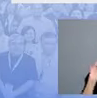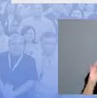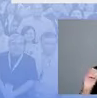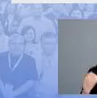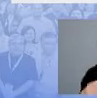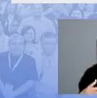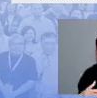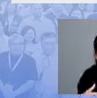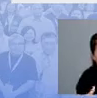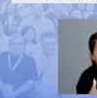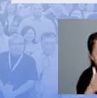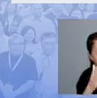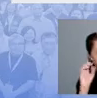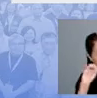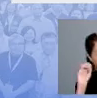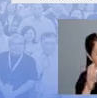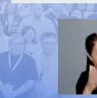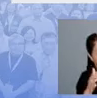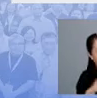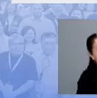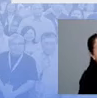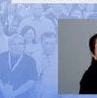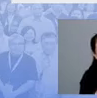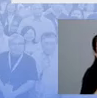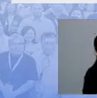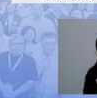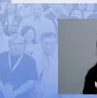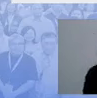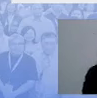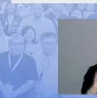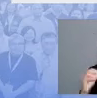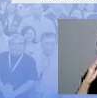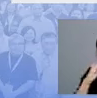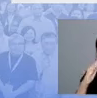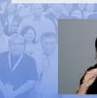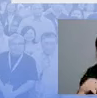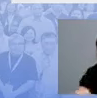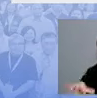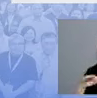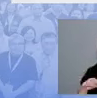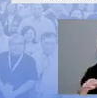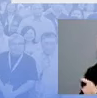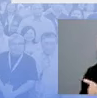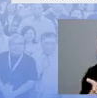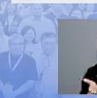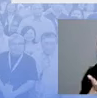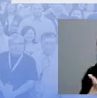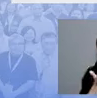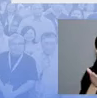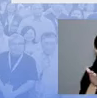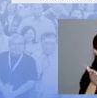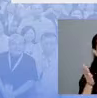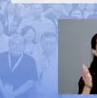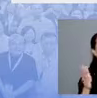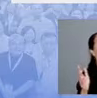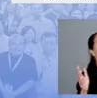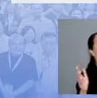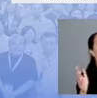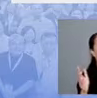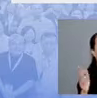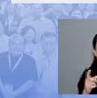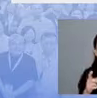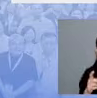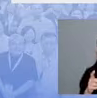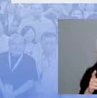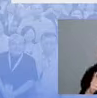a taxpayer before. They were staying in the jungle. So when they come to a housing complex, they have to pay housing tax and so on. And they were also promised a